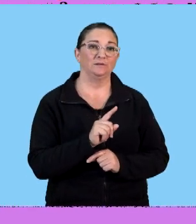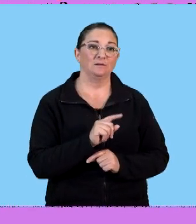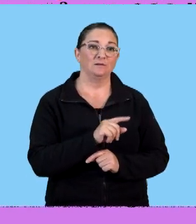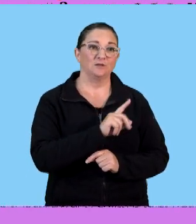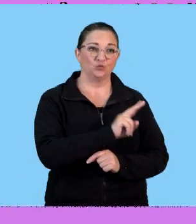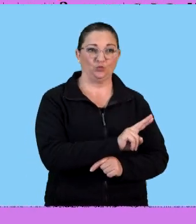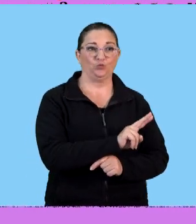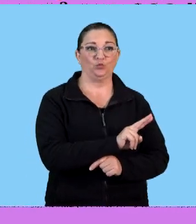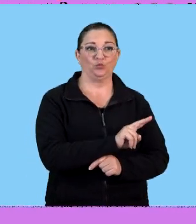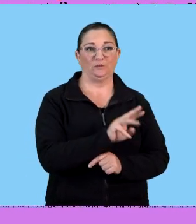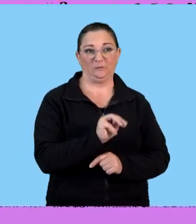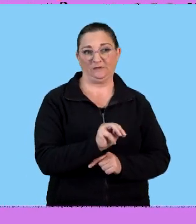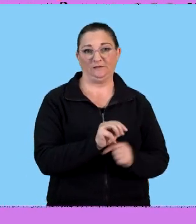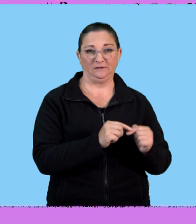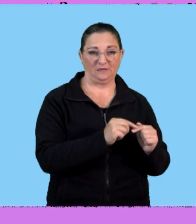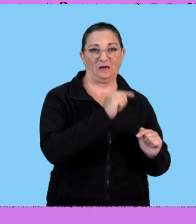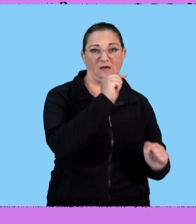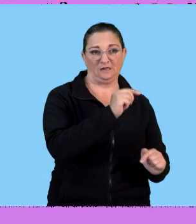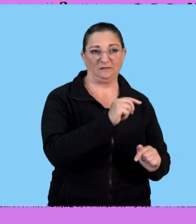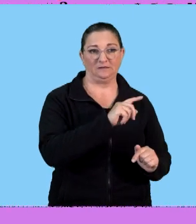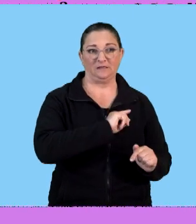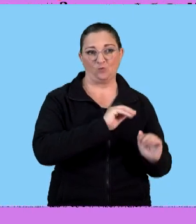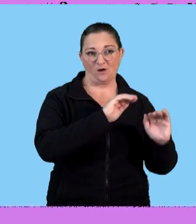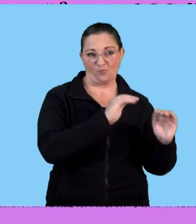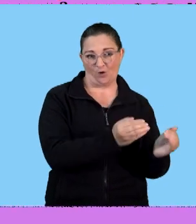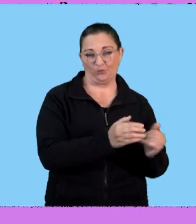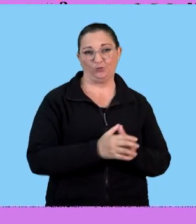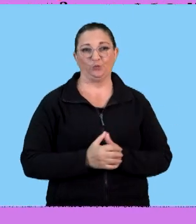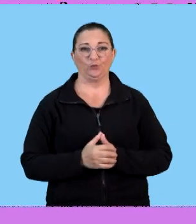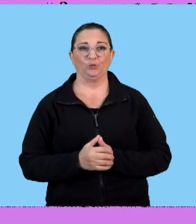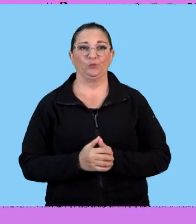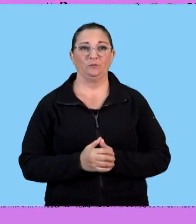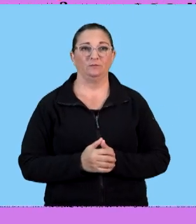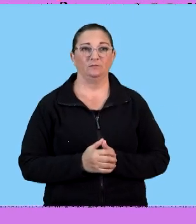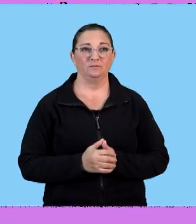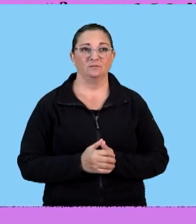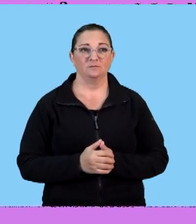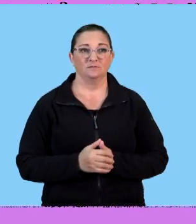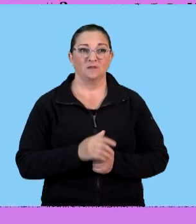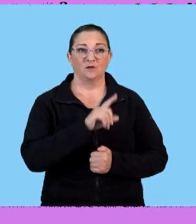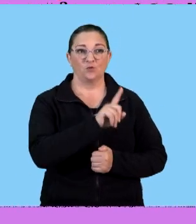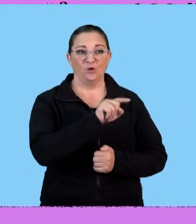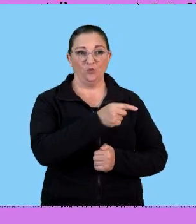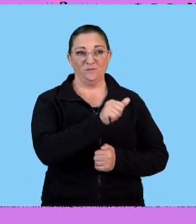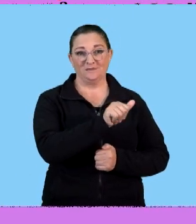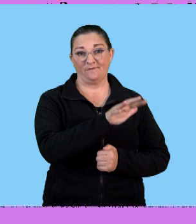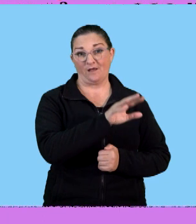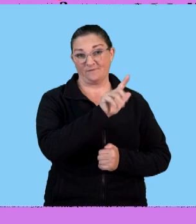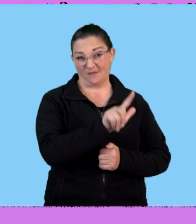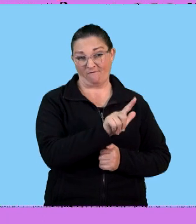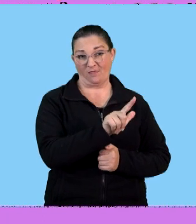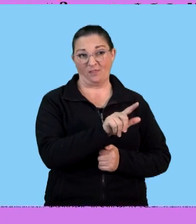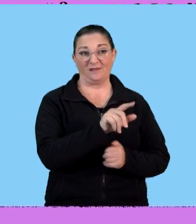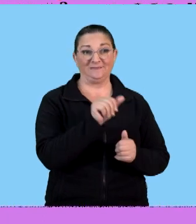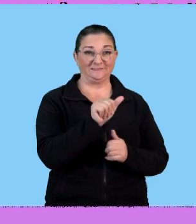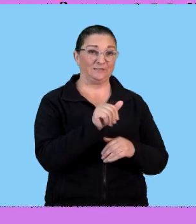this pool will be 2 meters. Remember, I rounded now to the nearest meter by looking at 1,657,